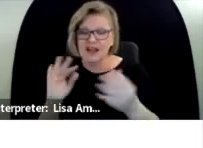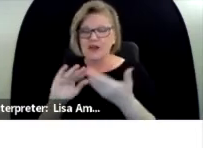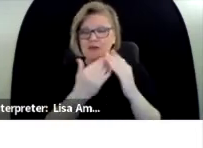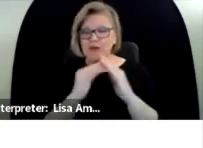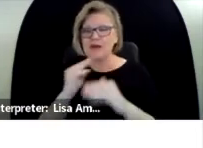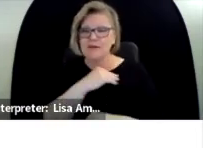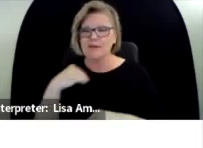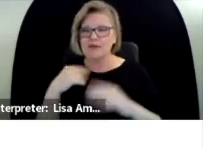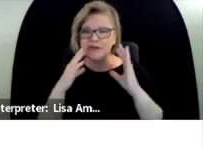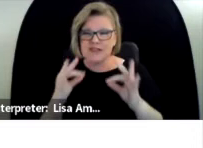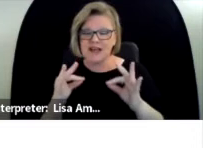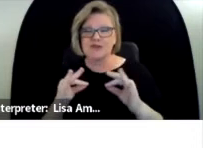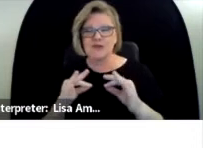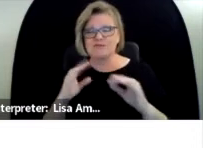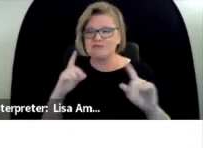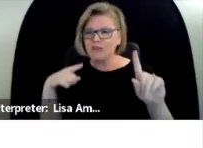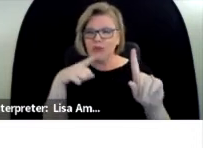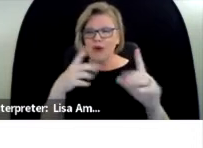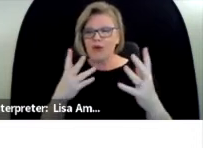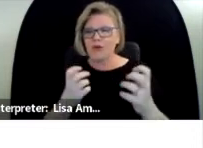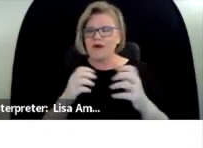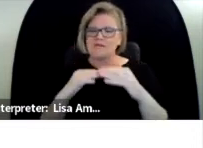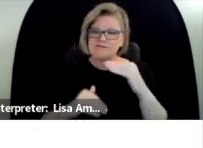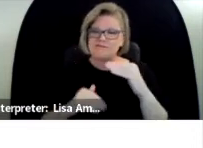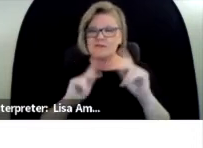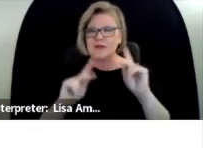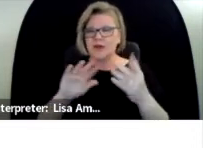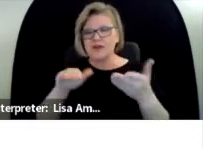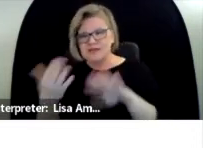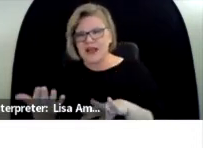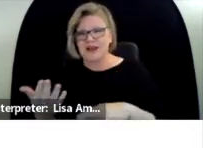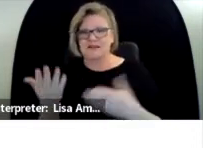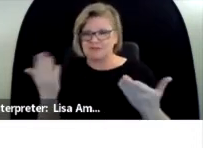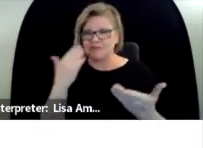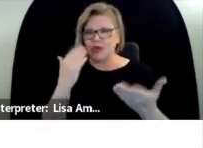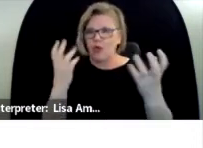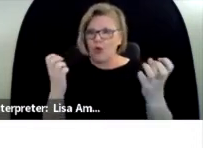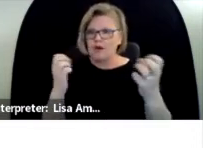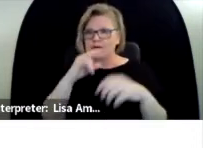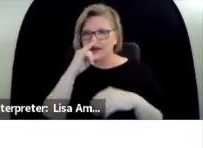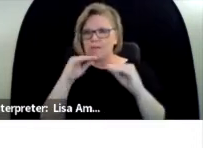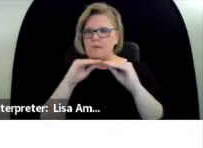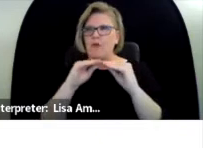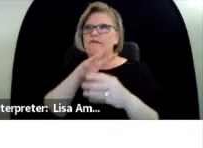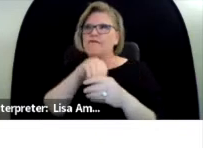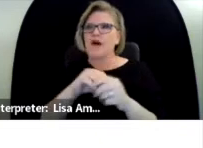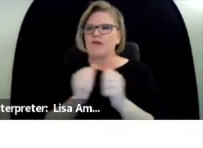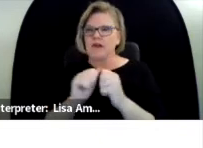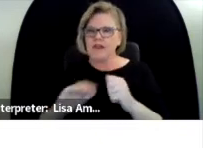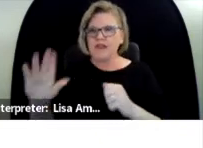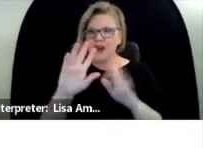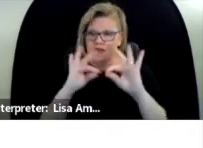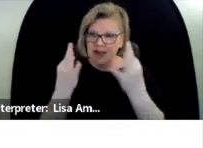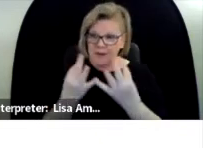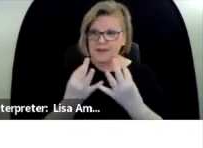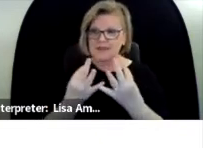people dying. Most of us, I would say, would say that we want kids to be more involved with their own families, their families of origin.